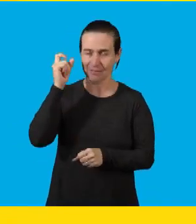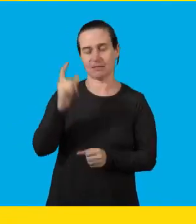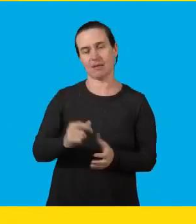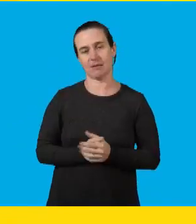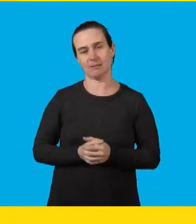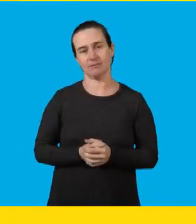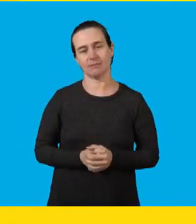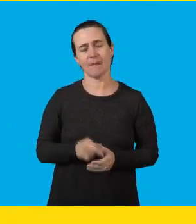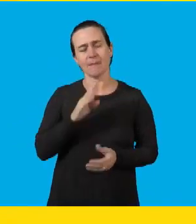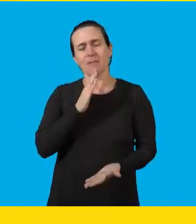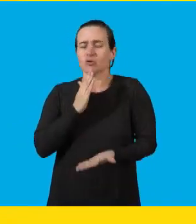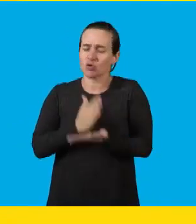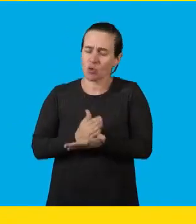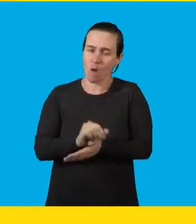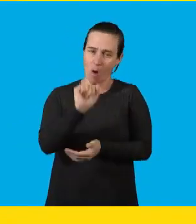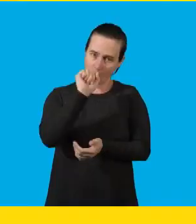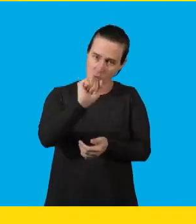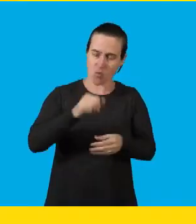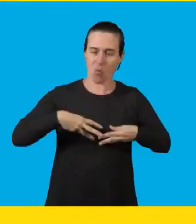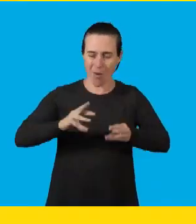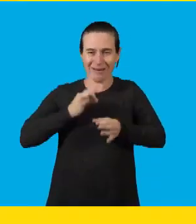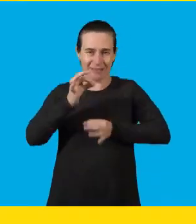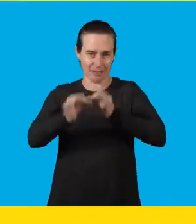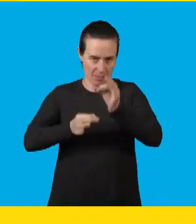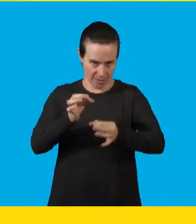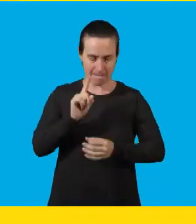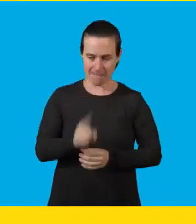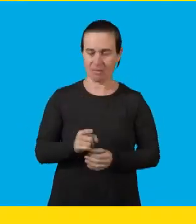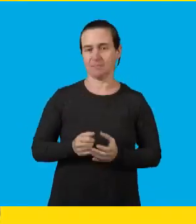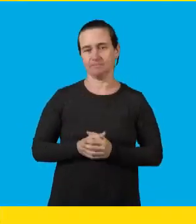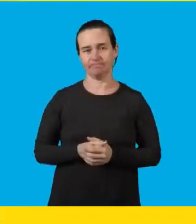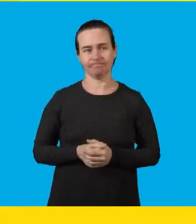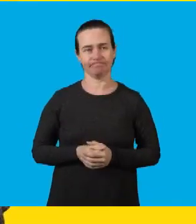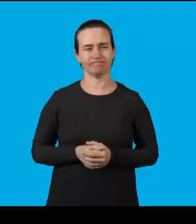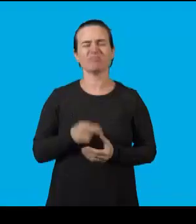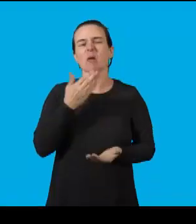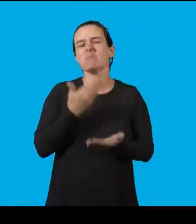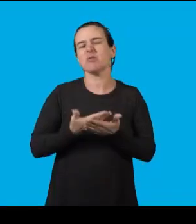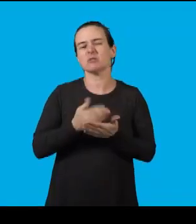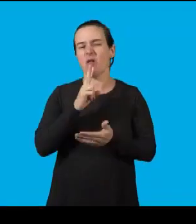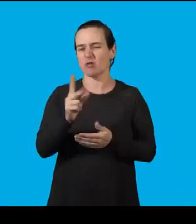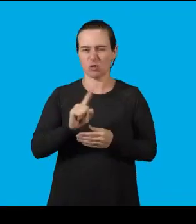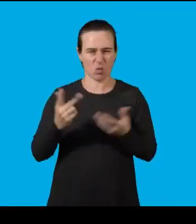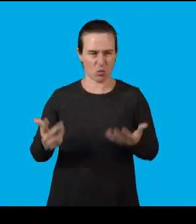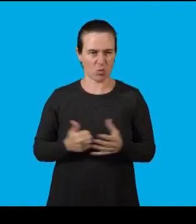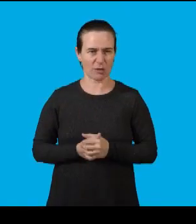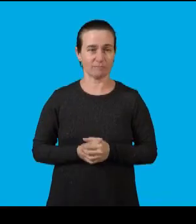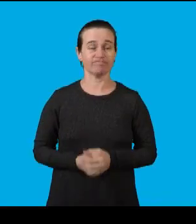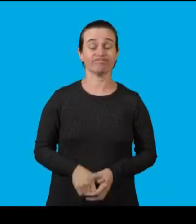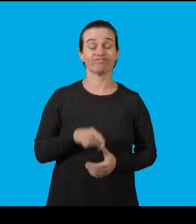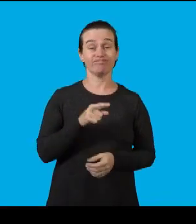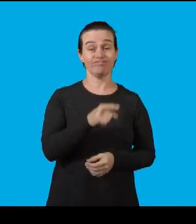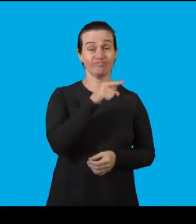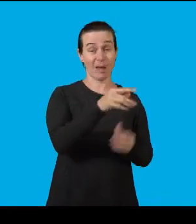important. Make sure that you are doing this in your own words. So let's look at the possible answers here.